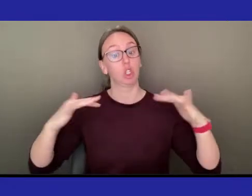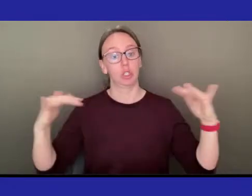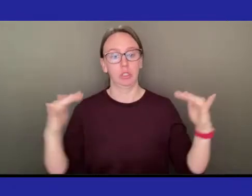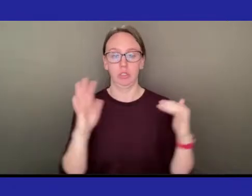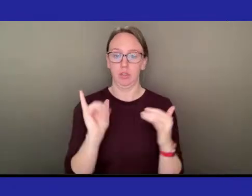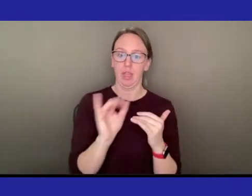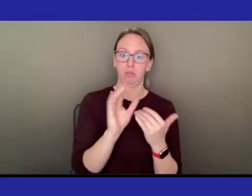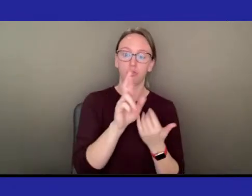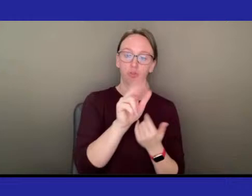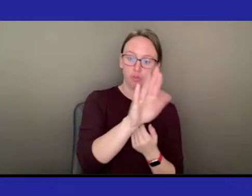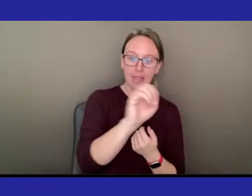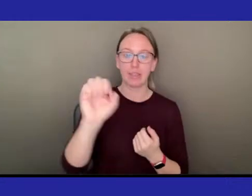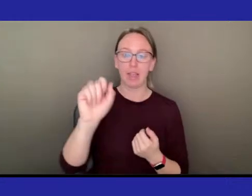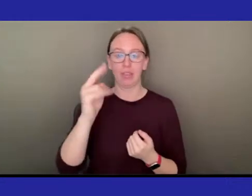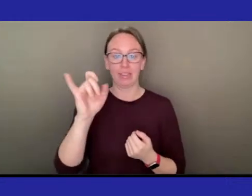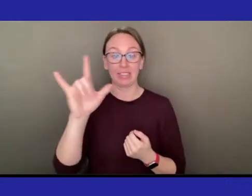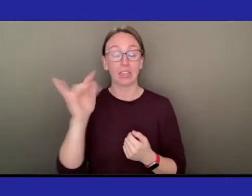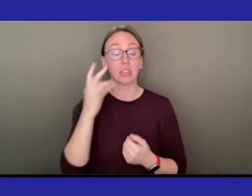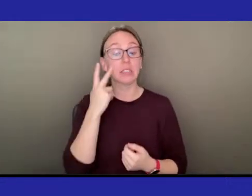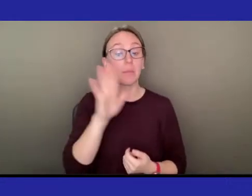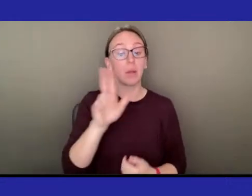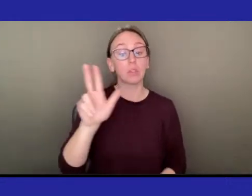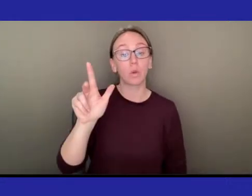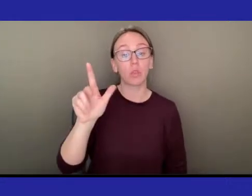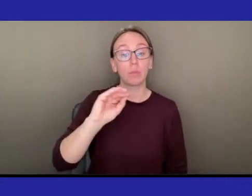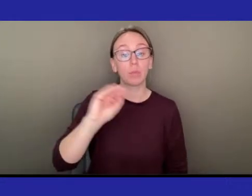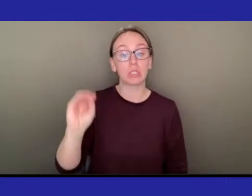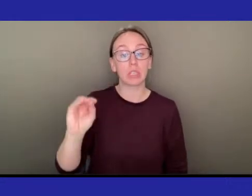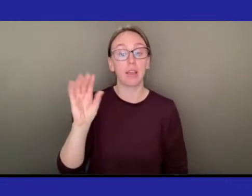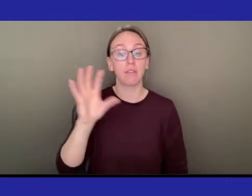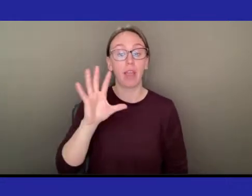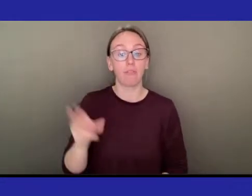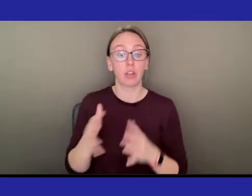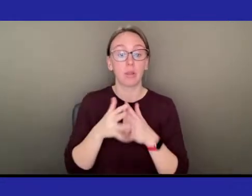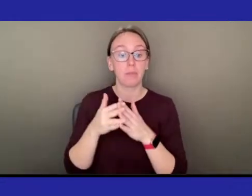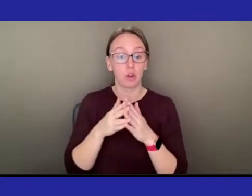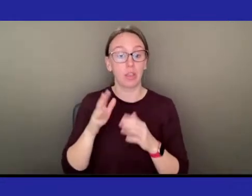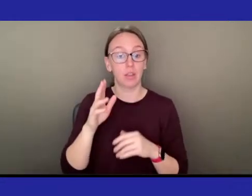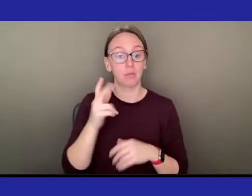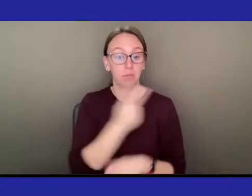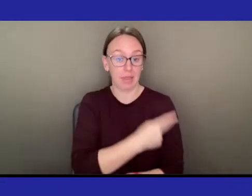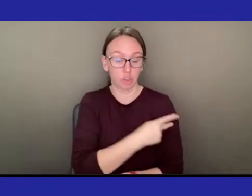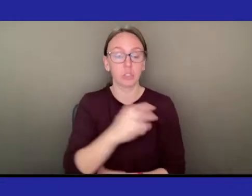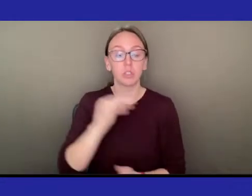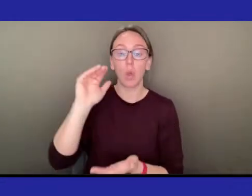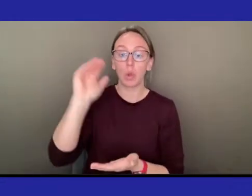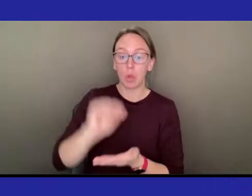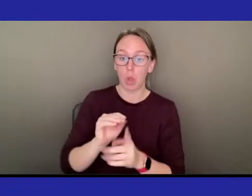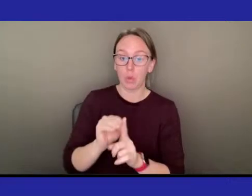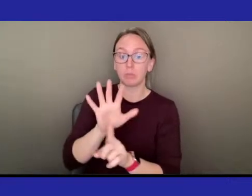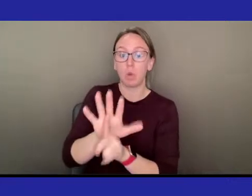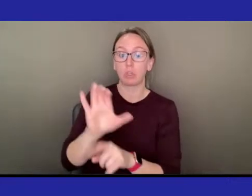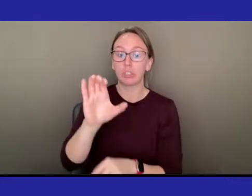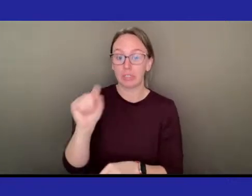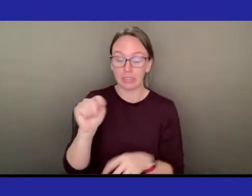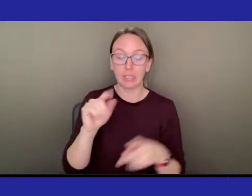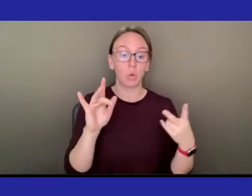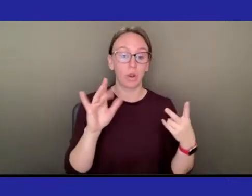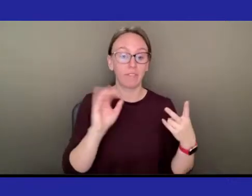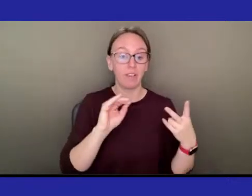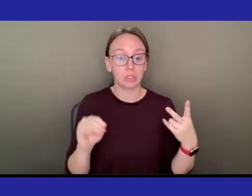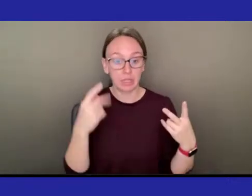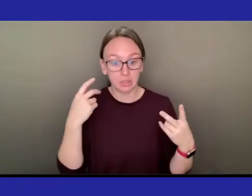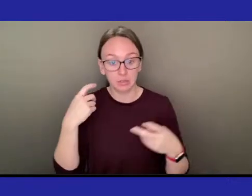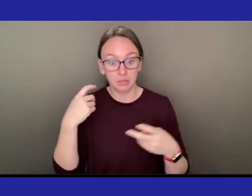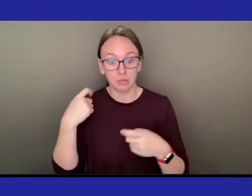about 23% of African-American patients had low-dose CTs, 25% Hispanics,